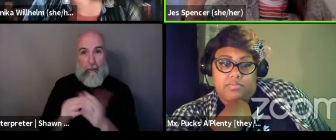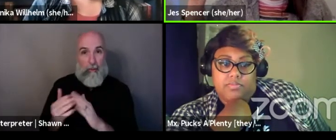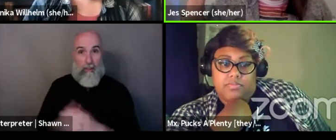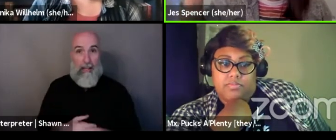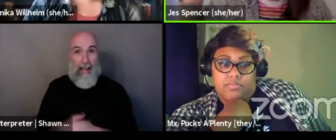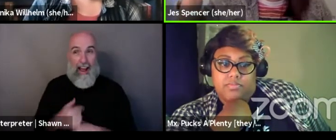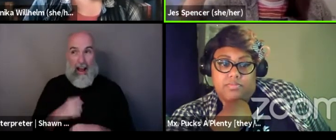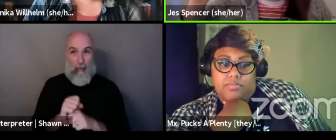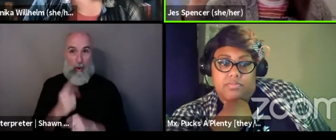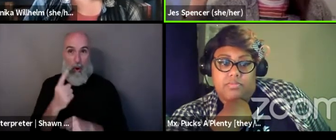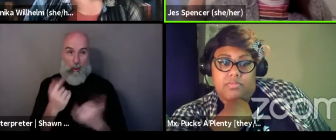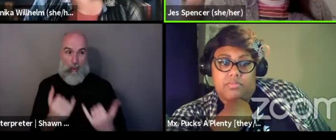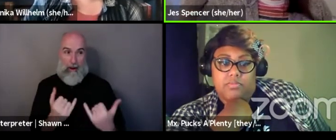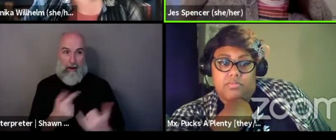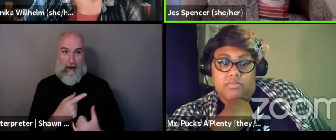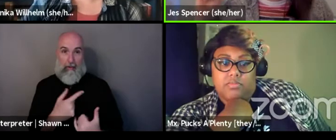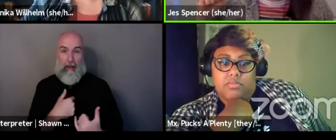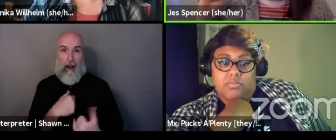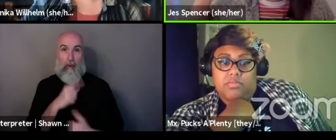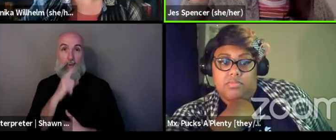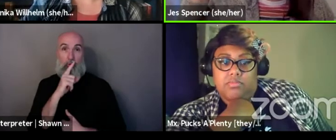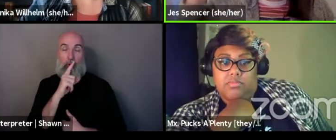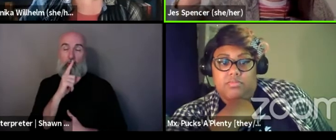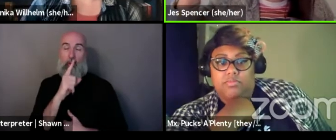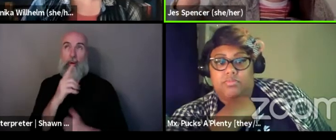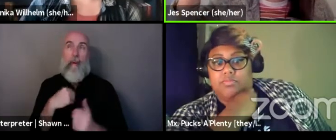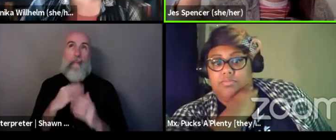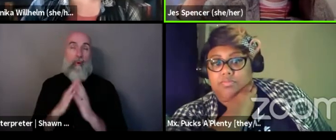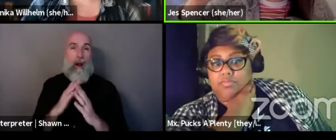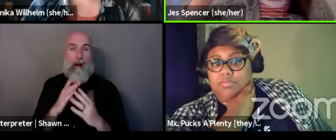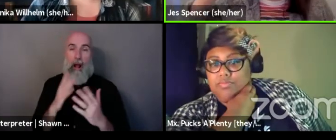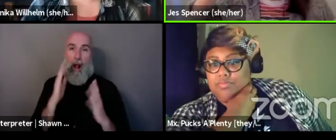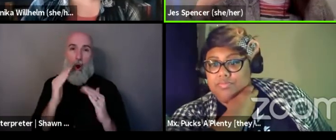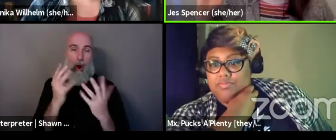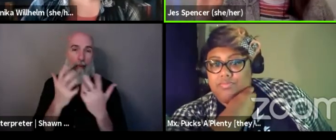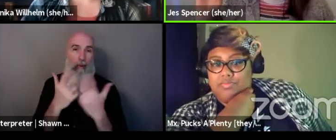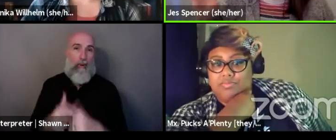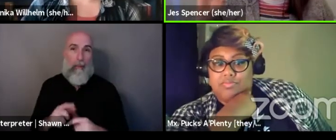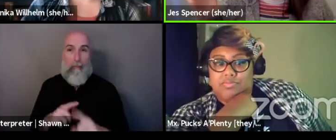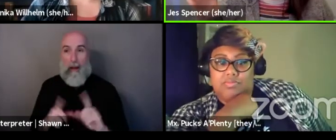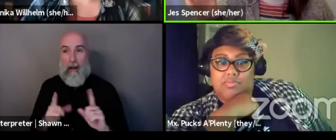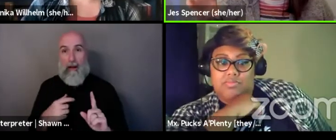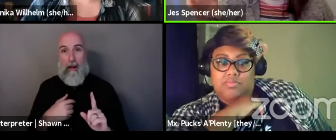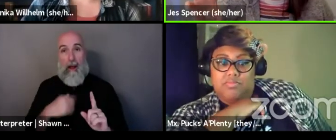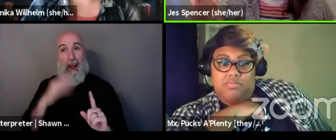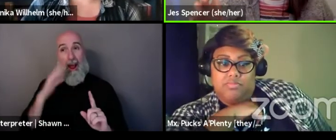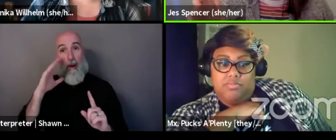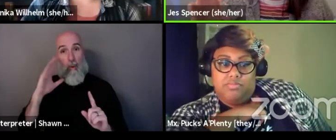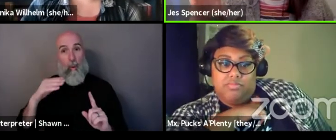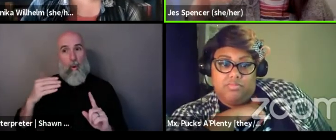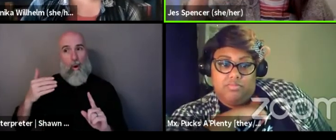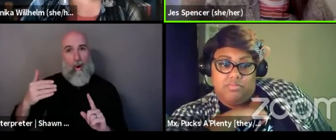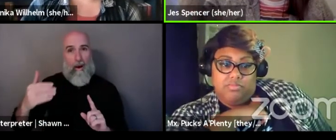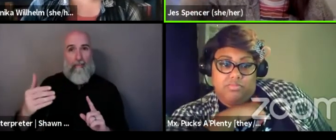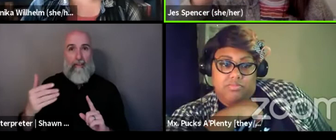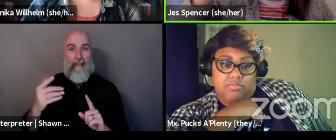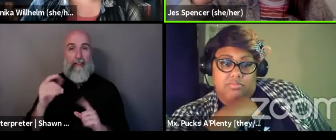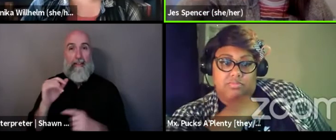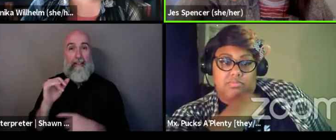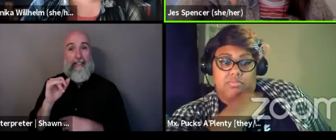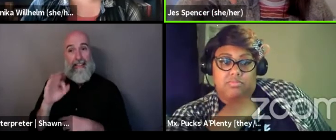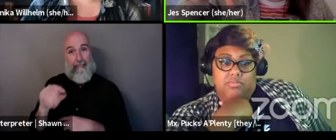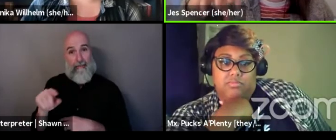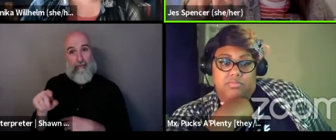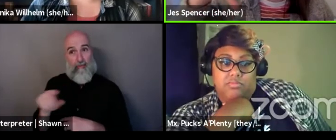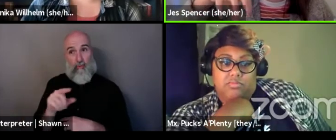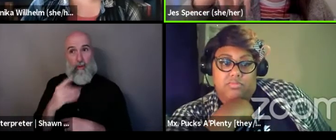working on one right now that I'm like really praying works out all the way. But I know oftentimes what happens is if you are